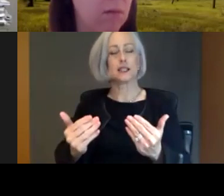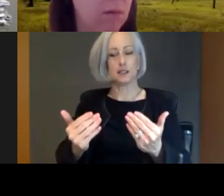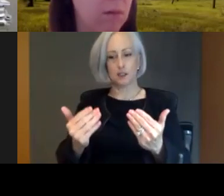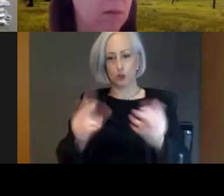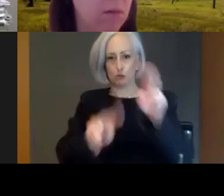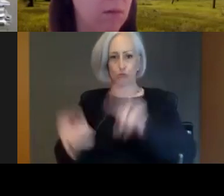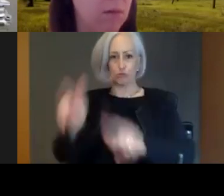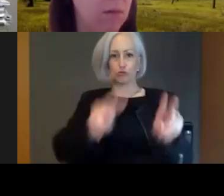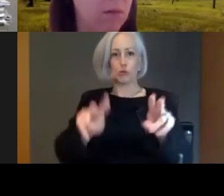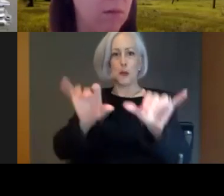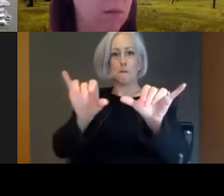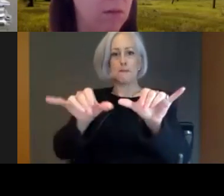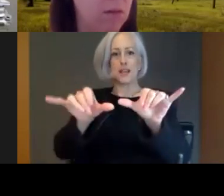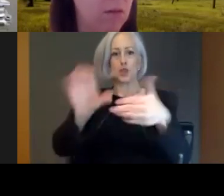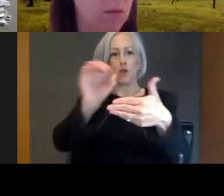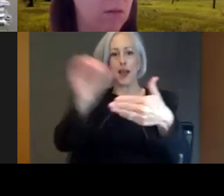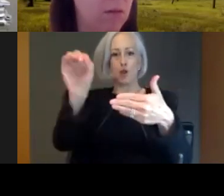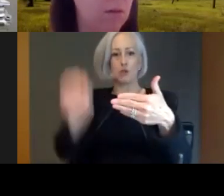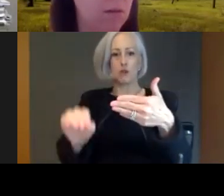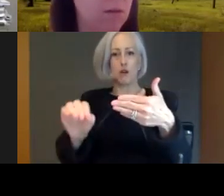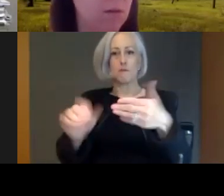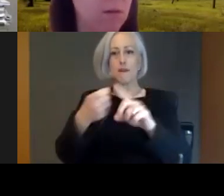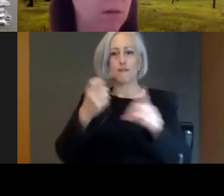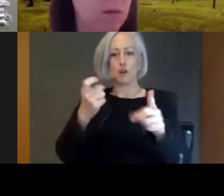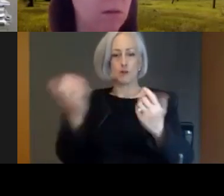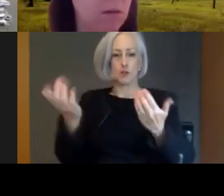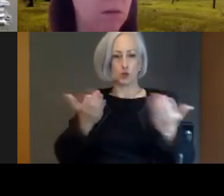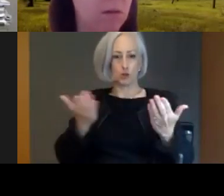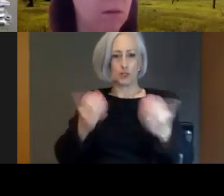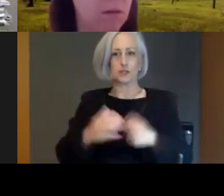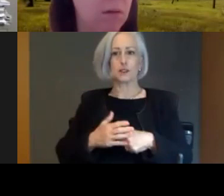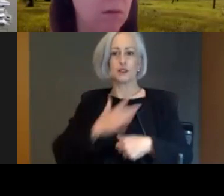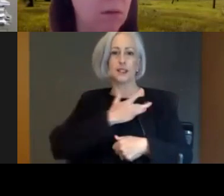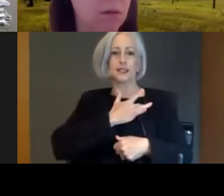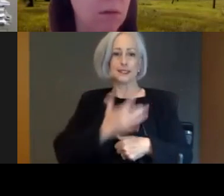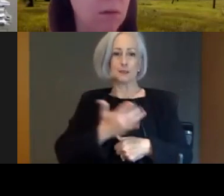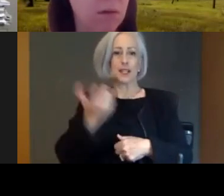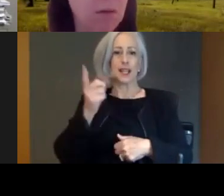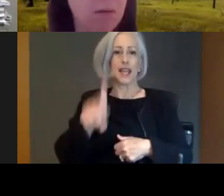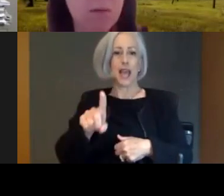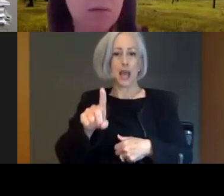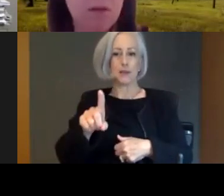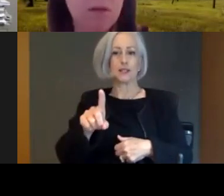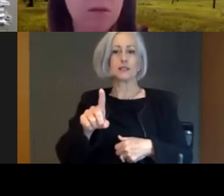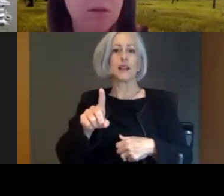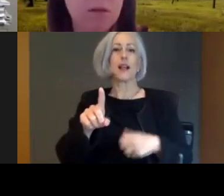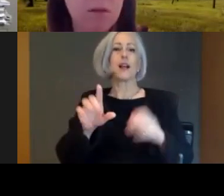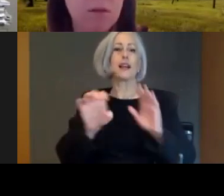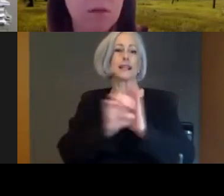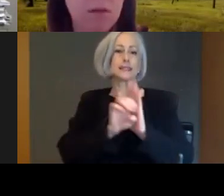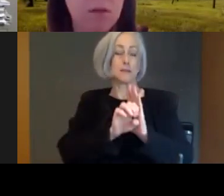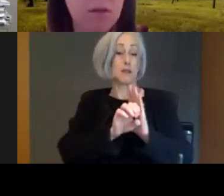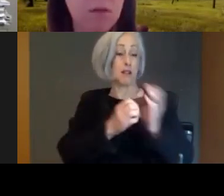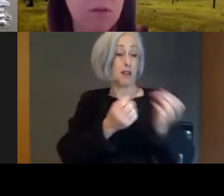of our service. Usually that's done just in terms of quantities. We saw this many patients in this many